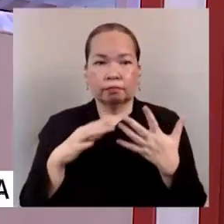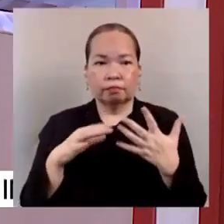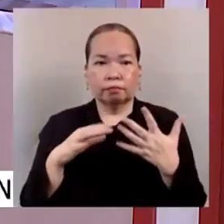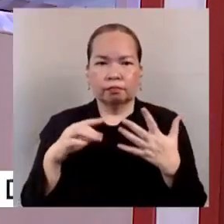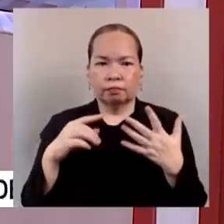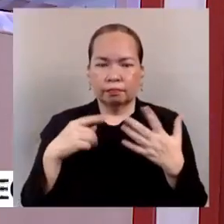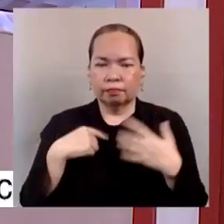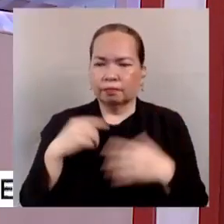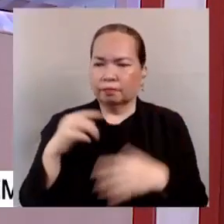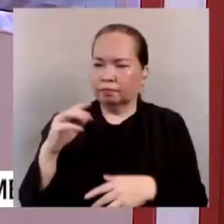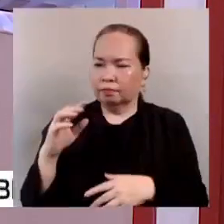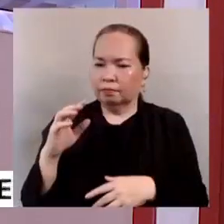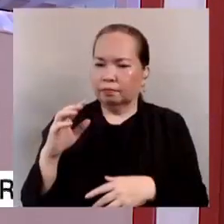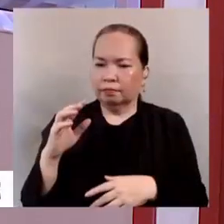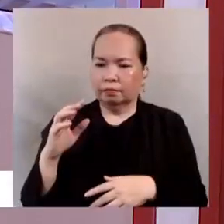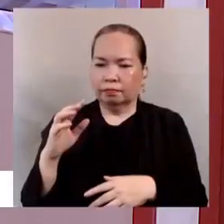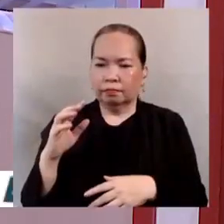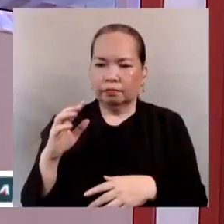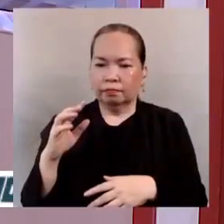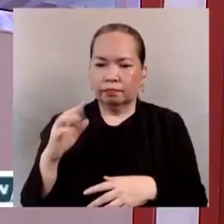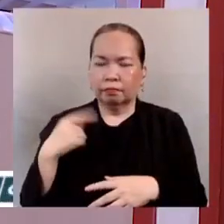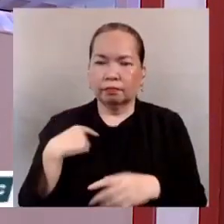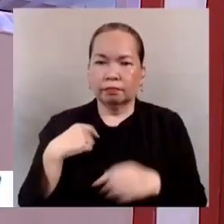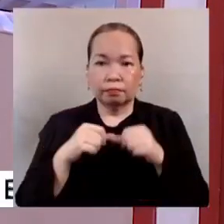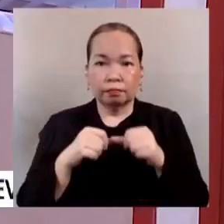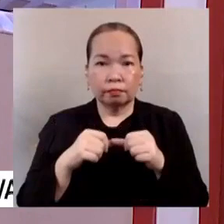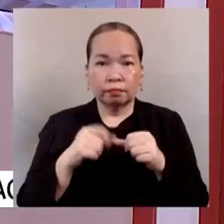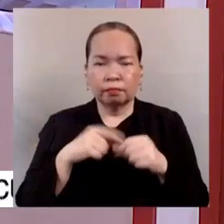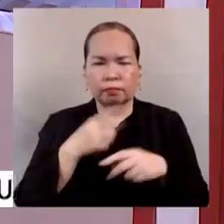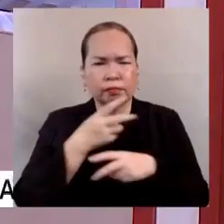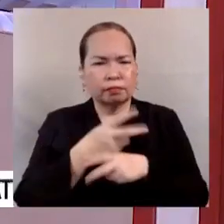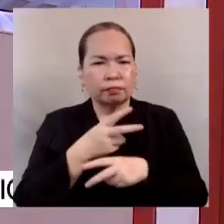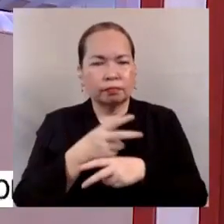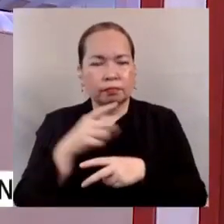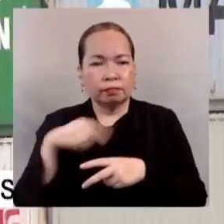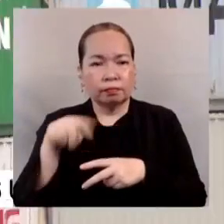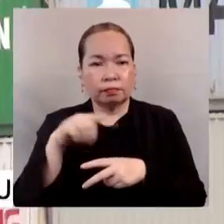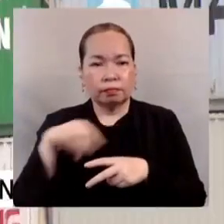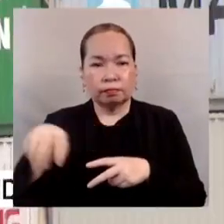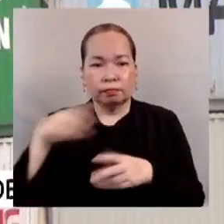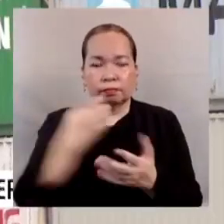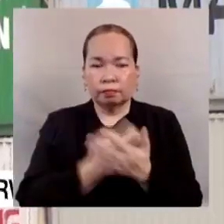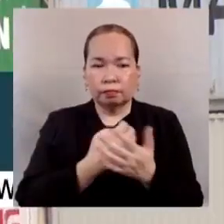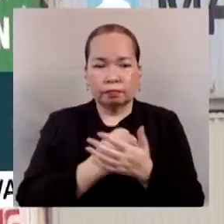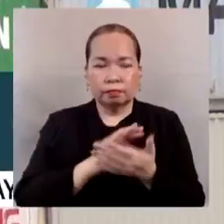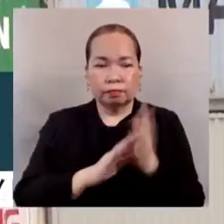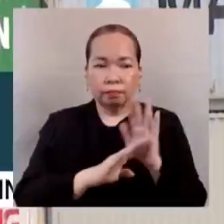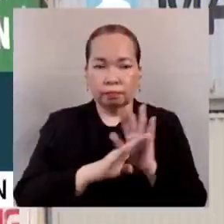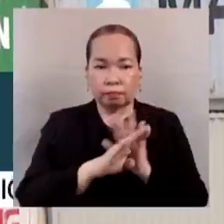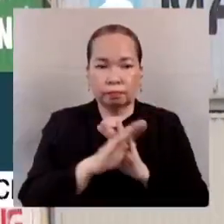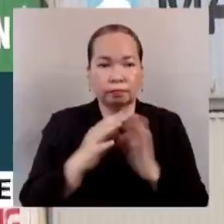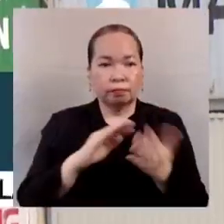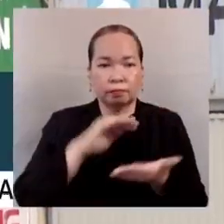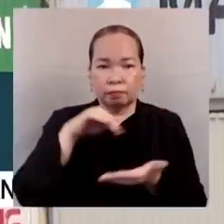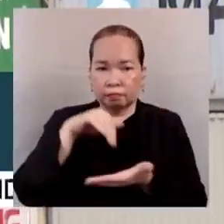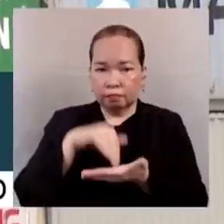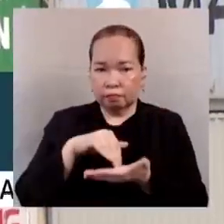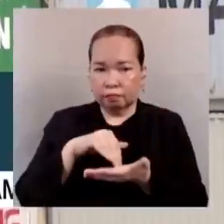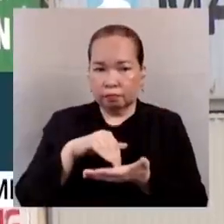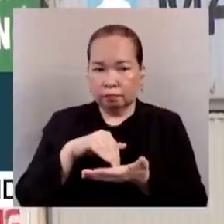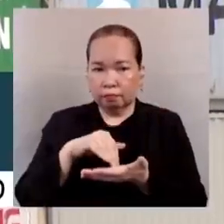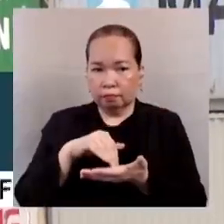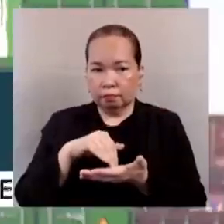rating while keeping its stable outlook on the country. It cited the economy's strong medium-term growth prospects. A